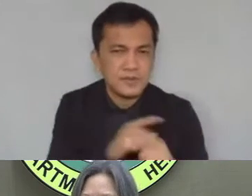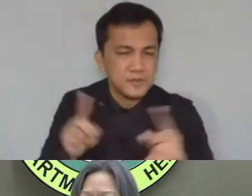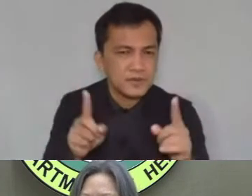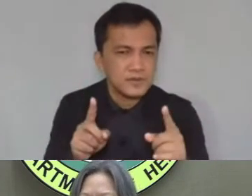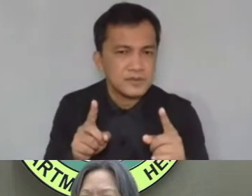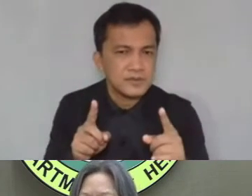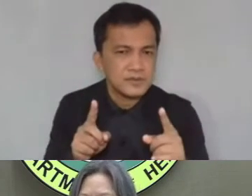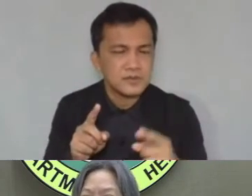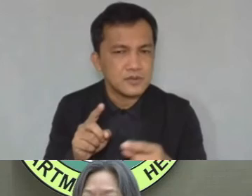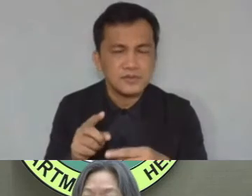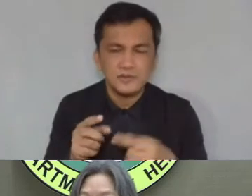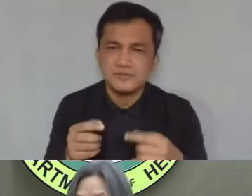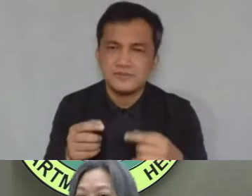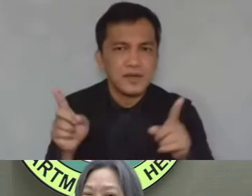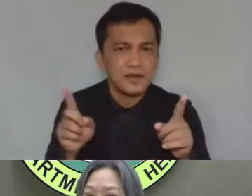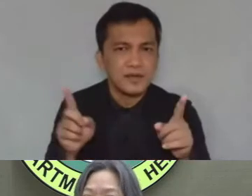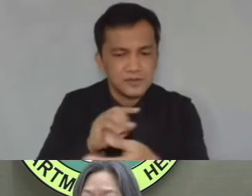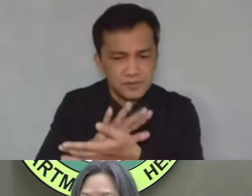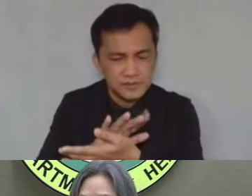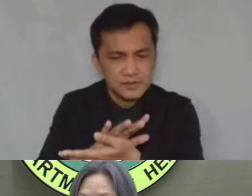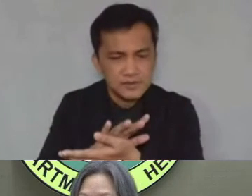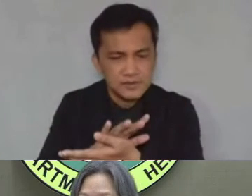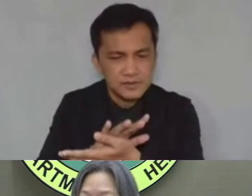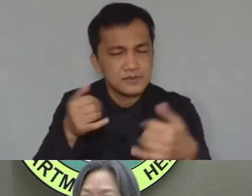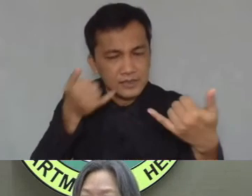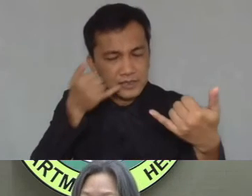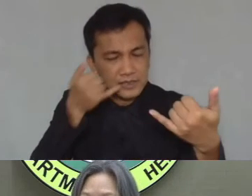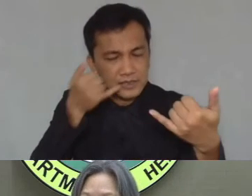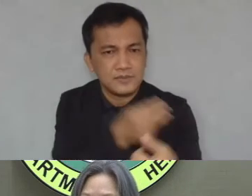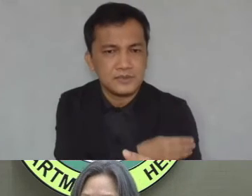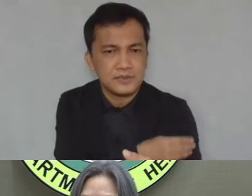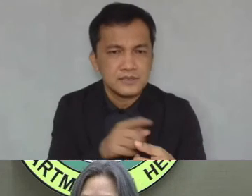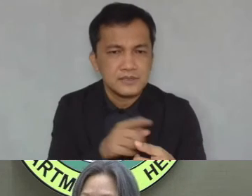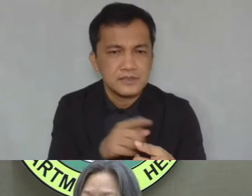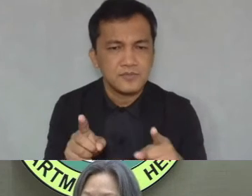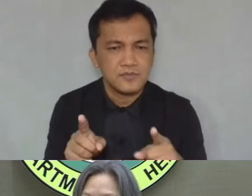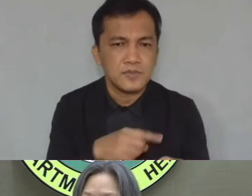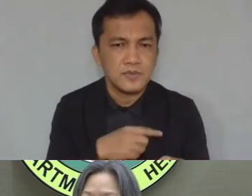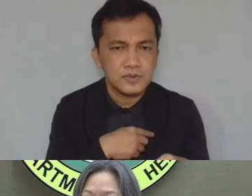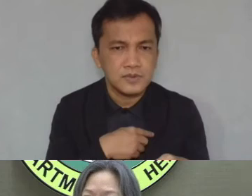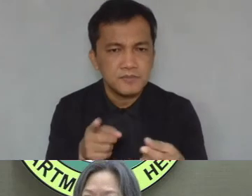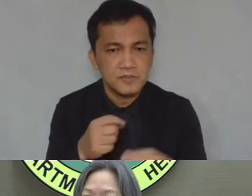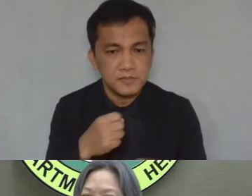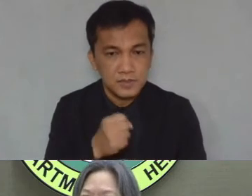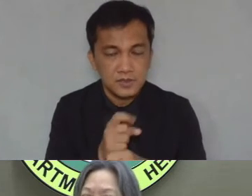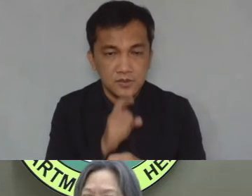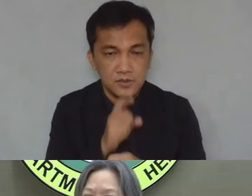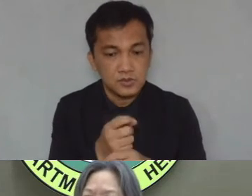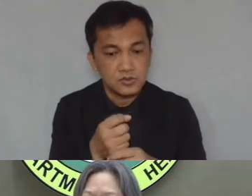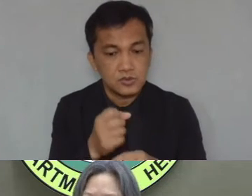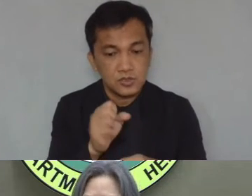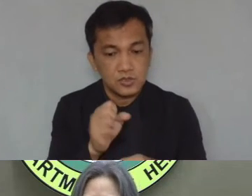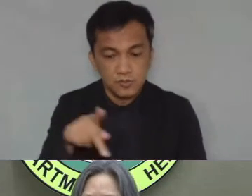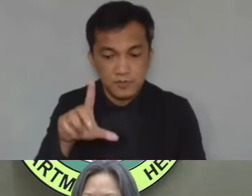Kasi COVID has created a demand for telemedicine. So, palagay ko, ang kailangan natin is we